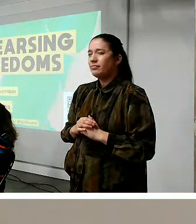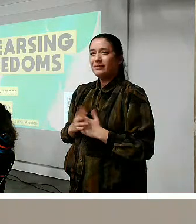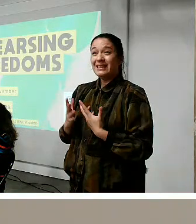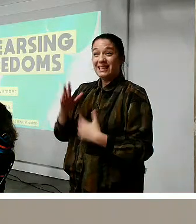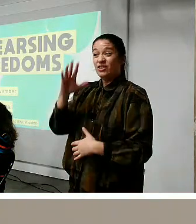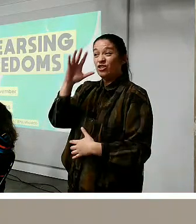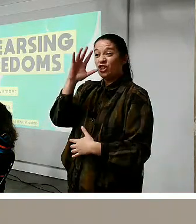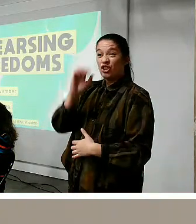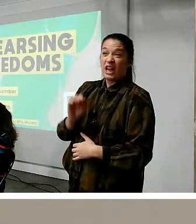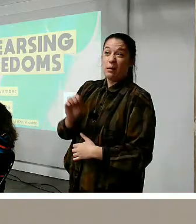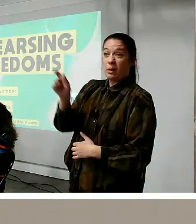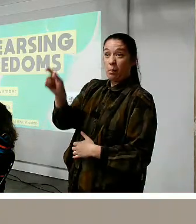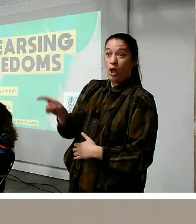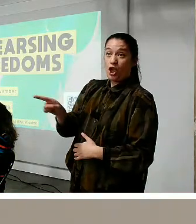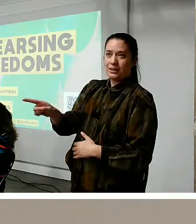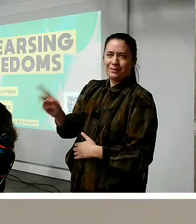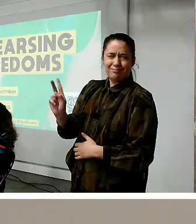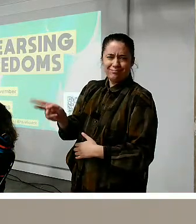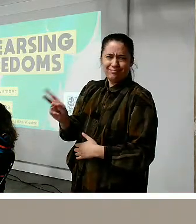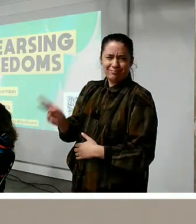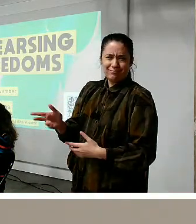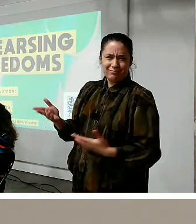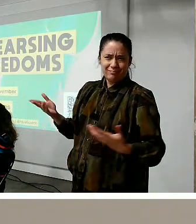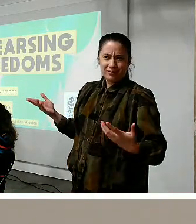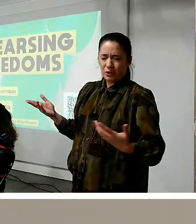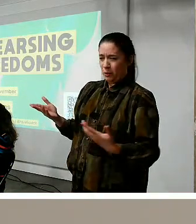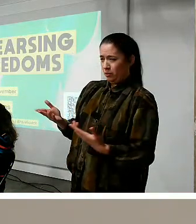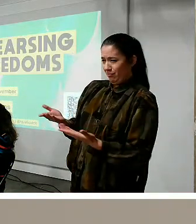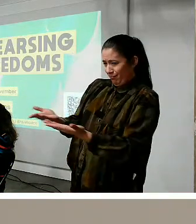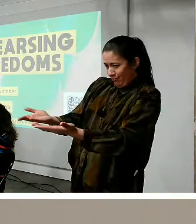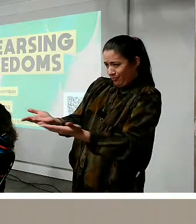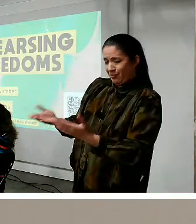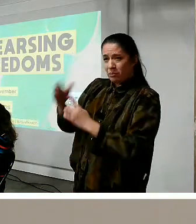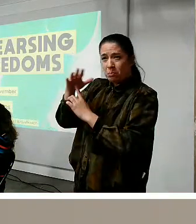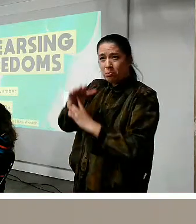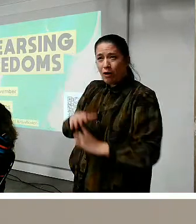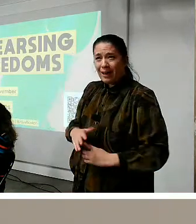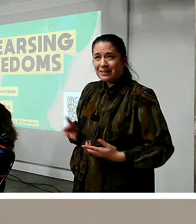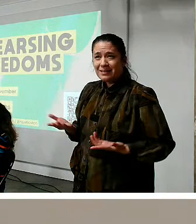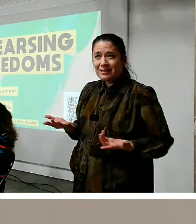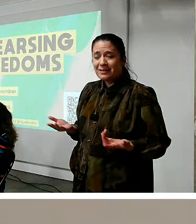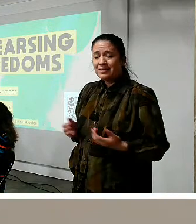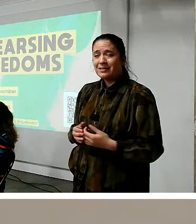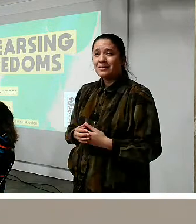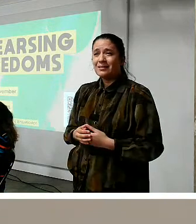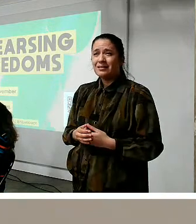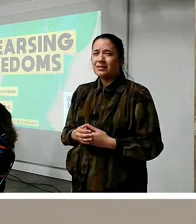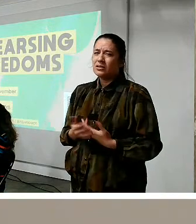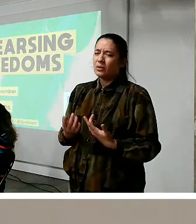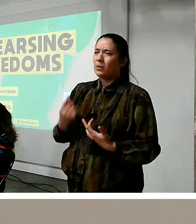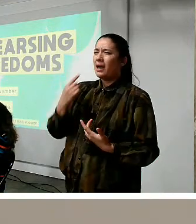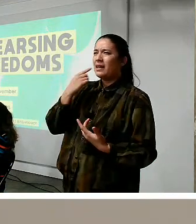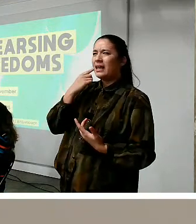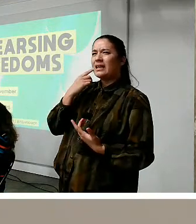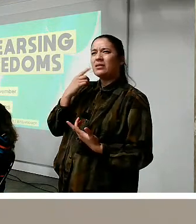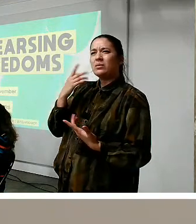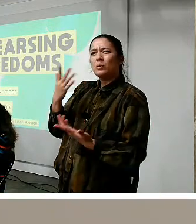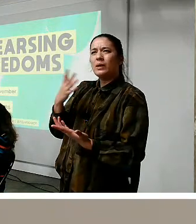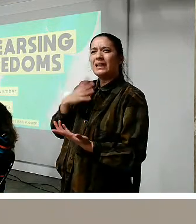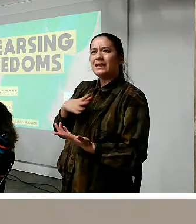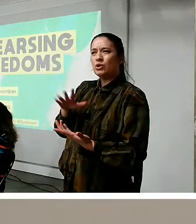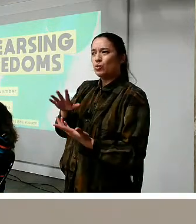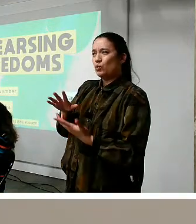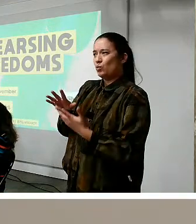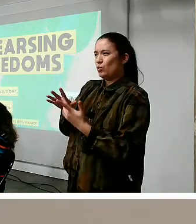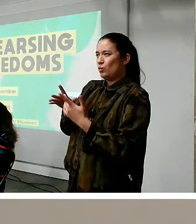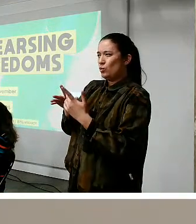someone is like ludicrous. And so I think sometimes it's like seeing things for what they are as well, that like,